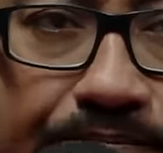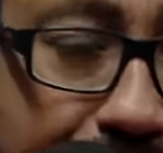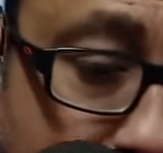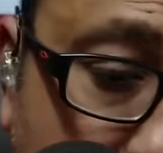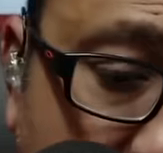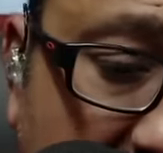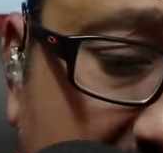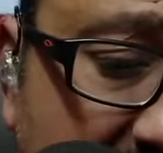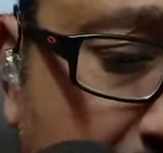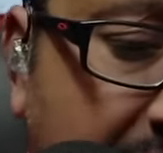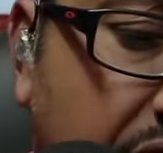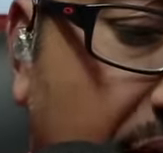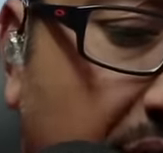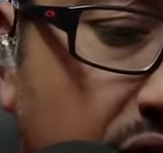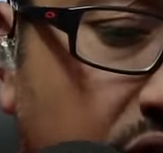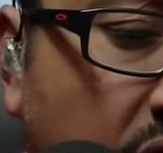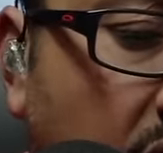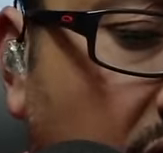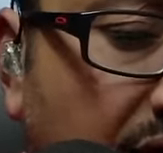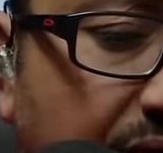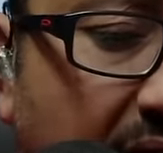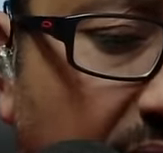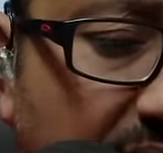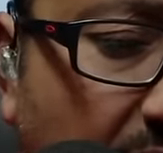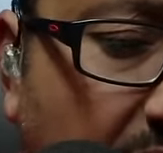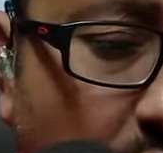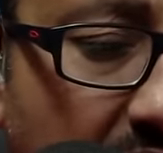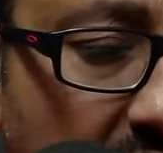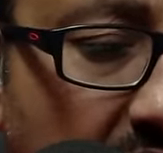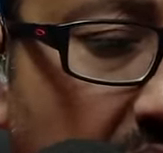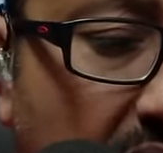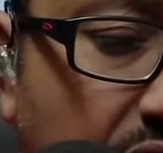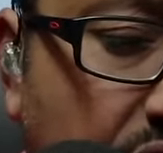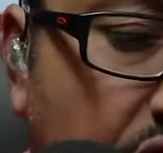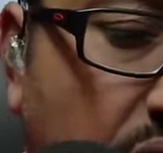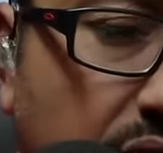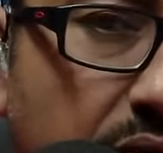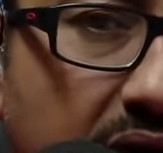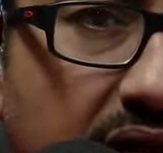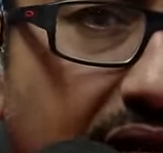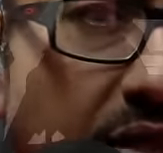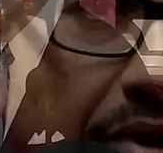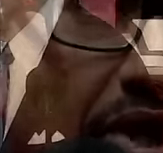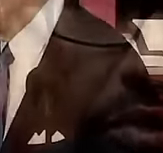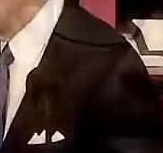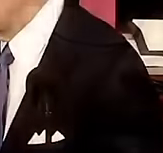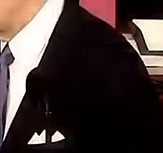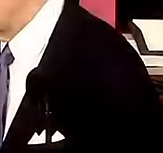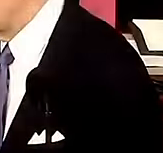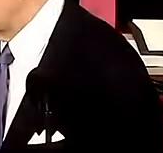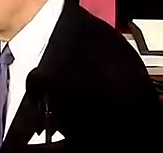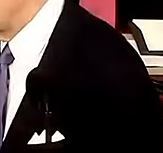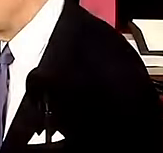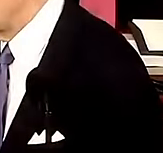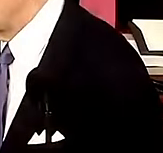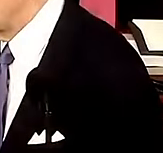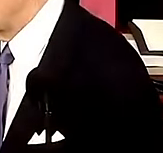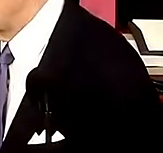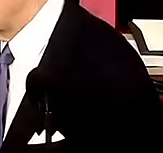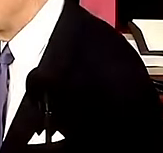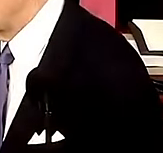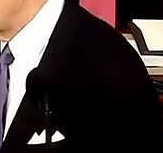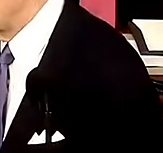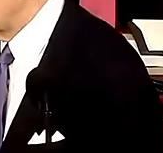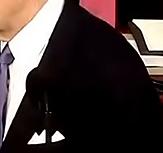here, this picture, and I'll just very, very quickly just show you, this picture right here is the